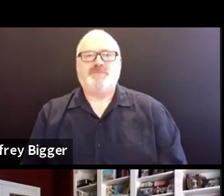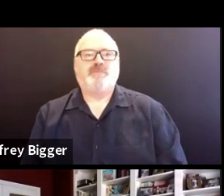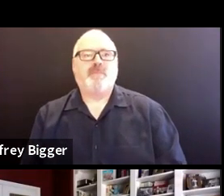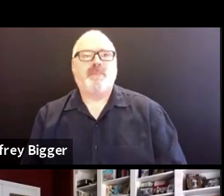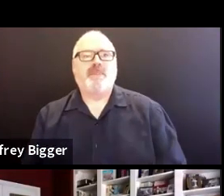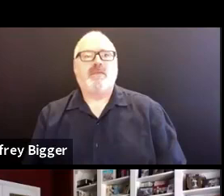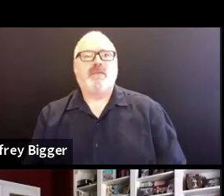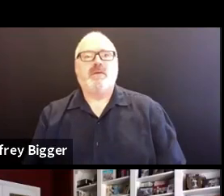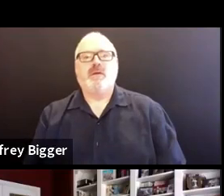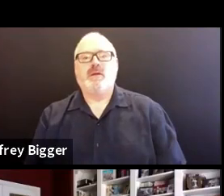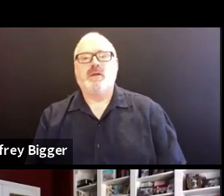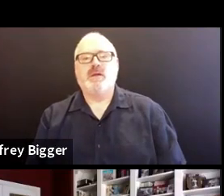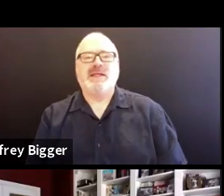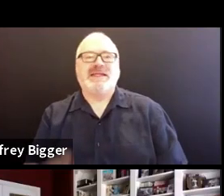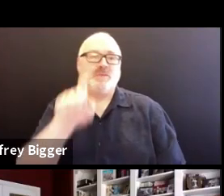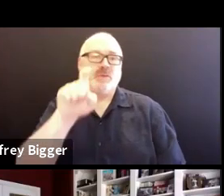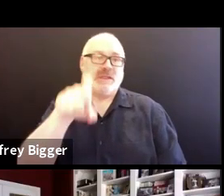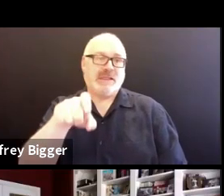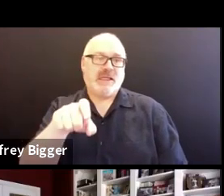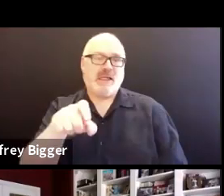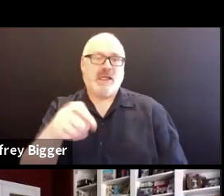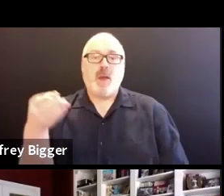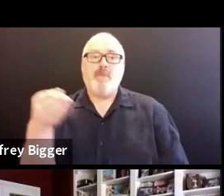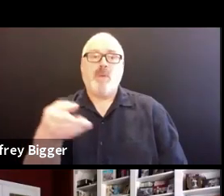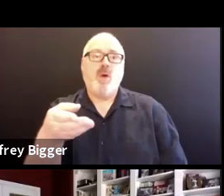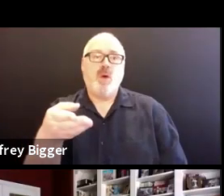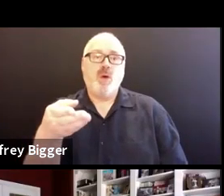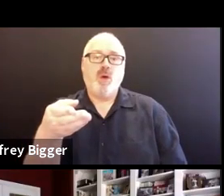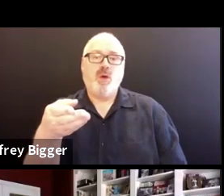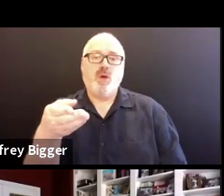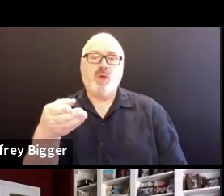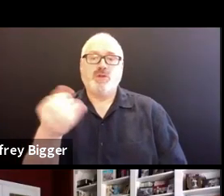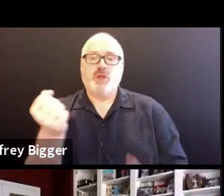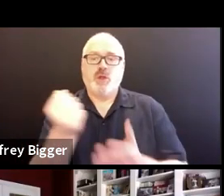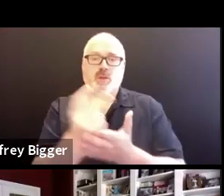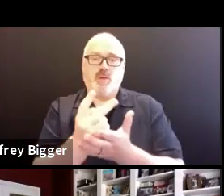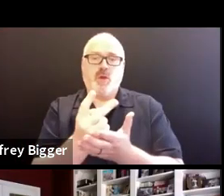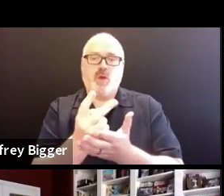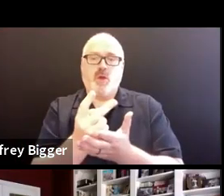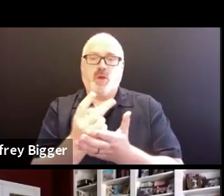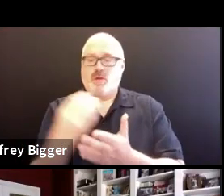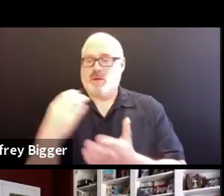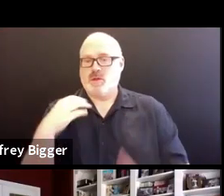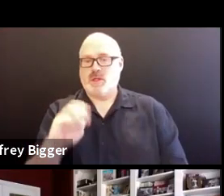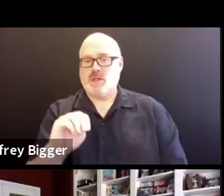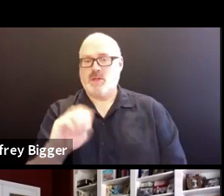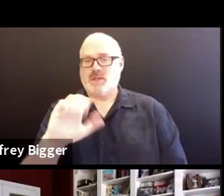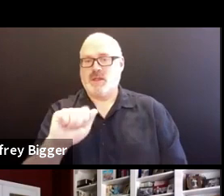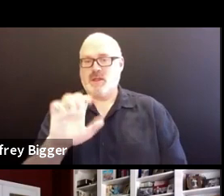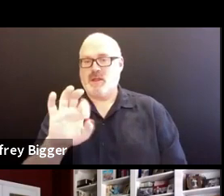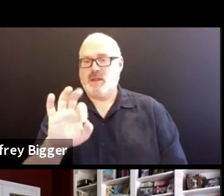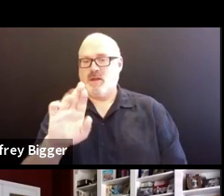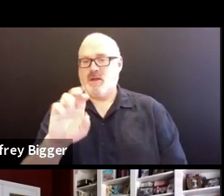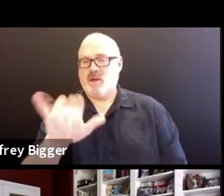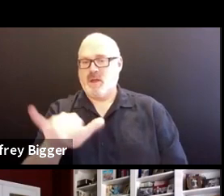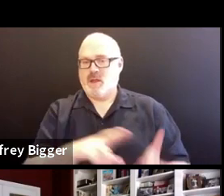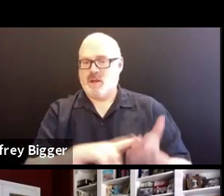So we would need a motion to approve Coach McCaffrey's